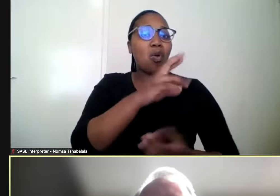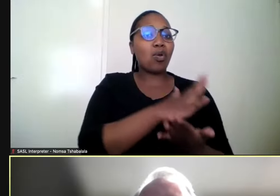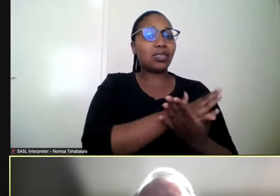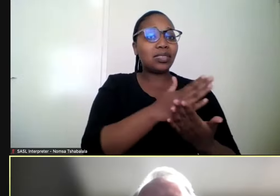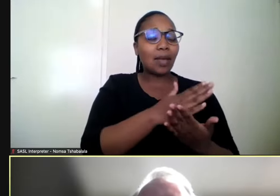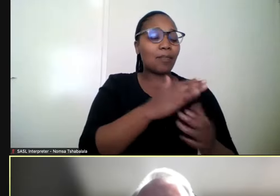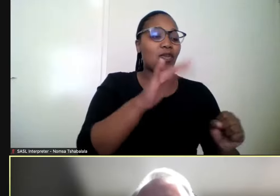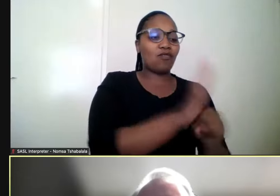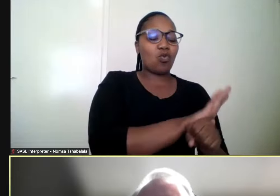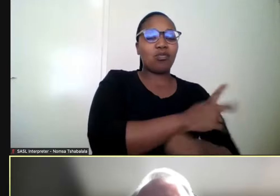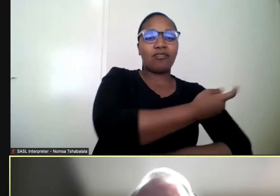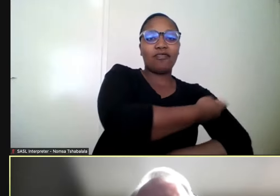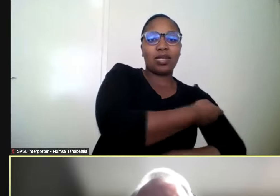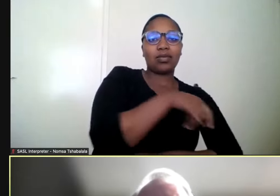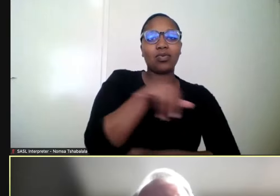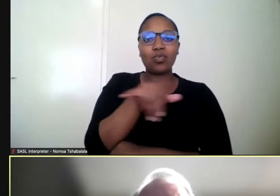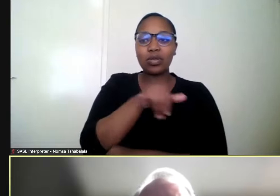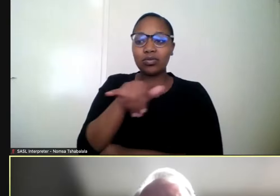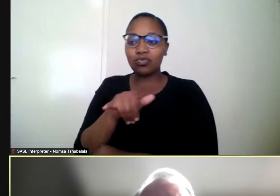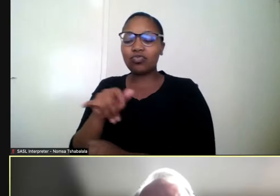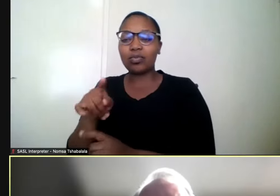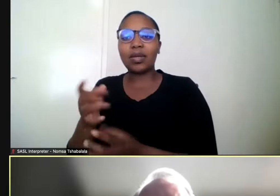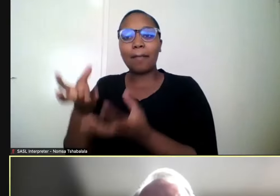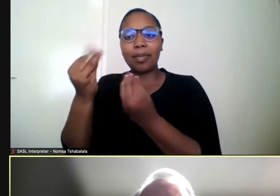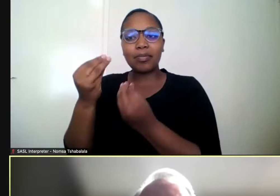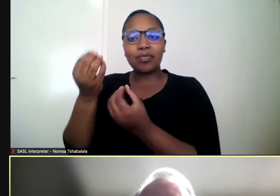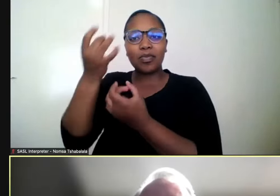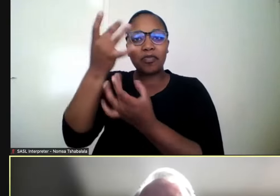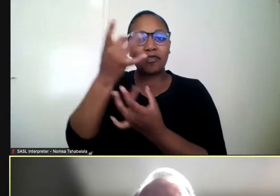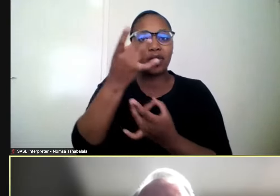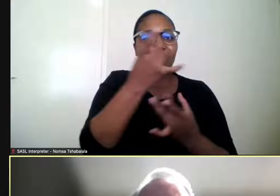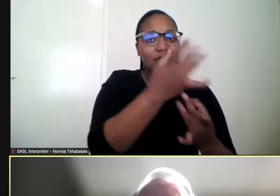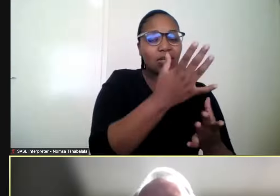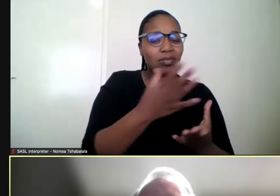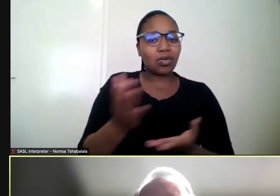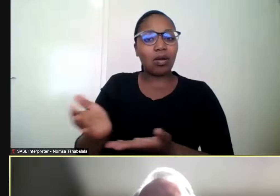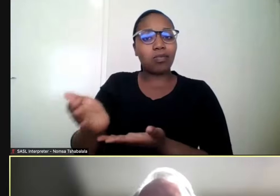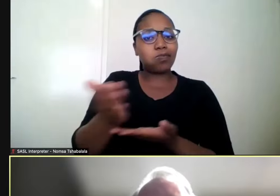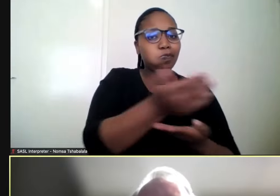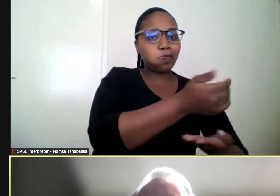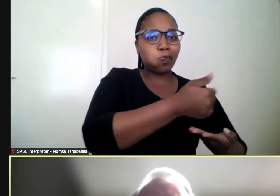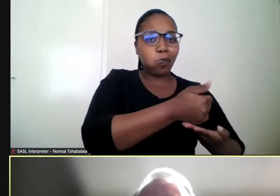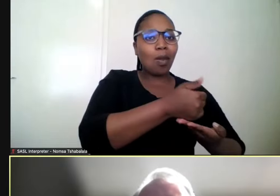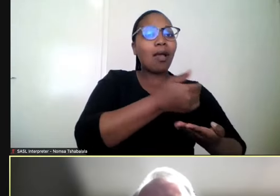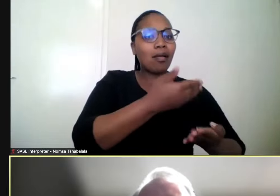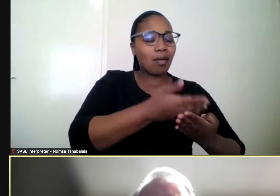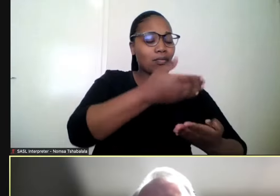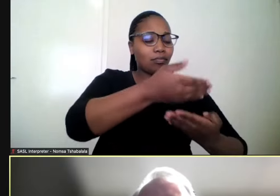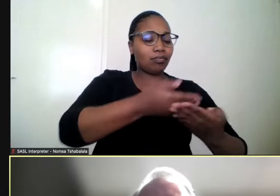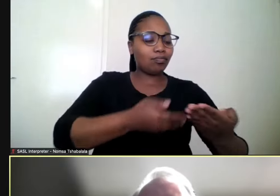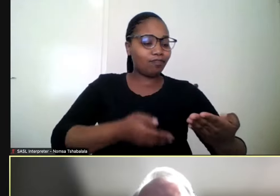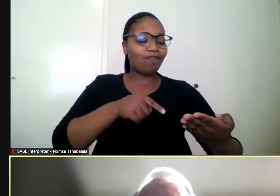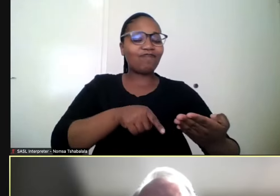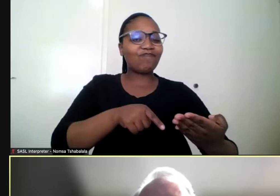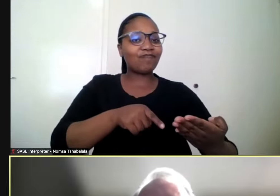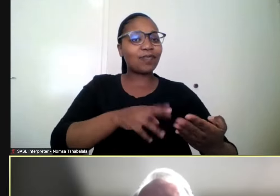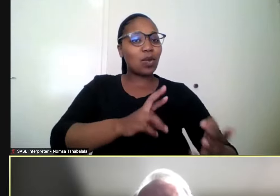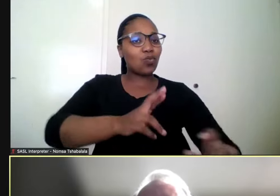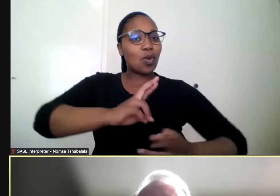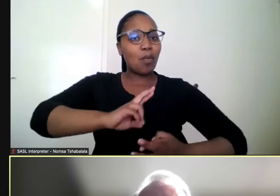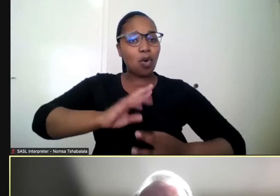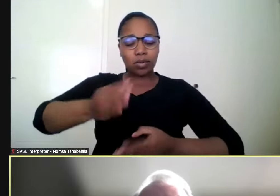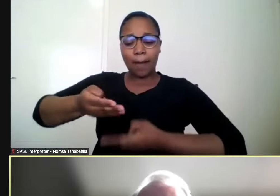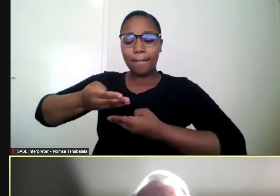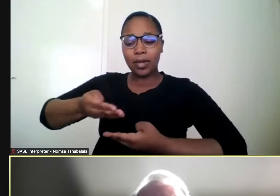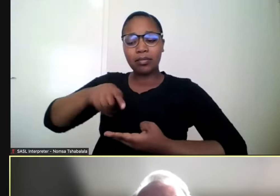about pulling all those different strands of data together on a rolling basis. And we're very lucky